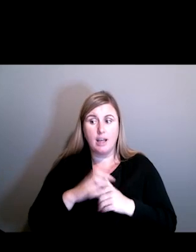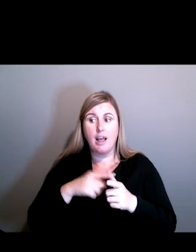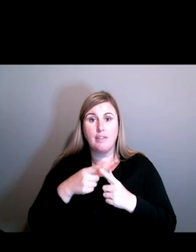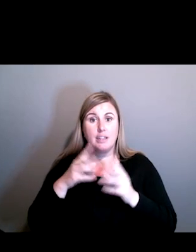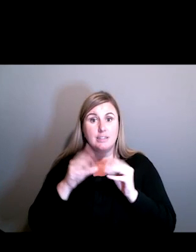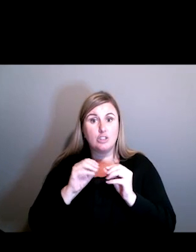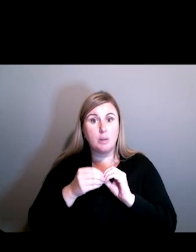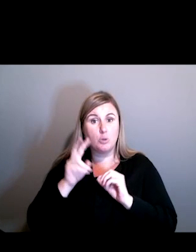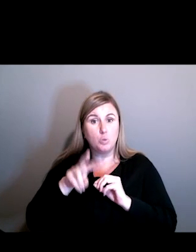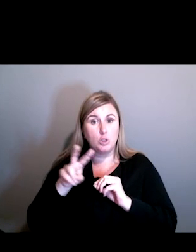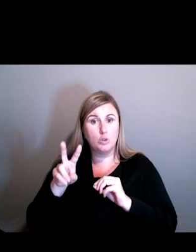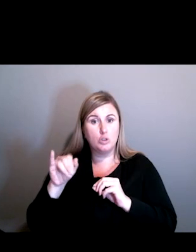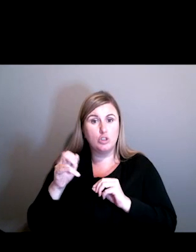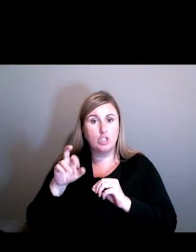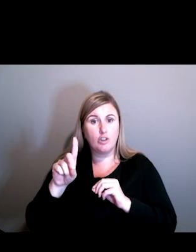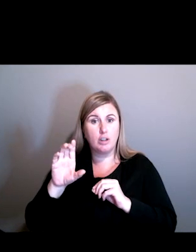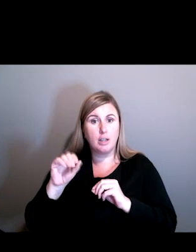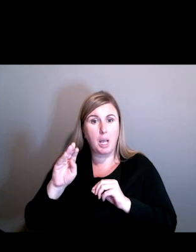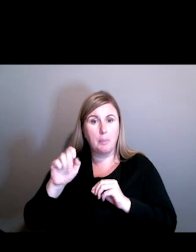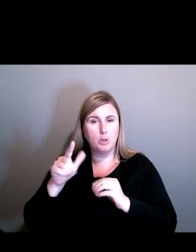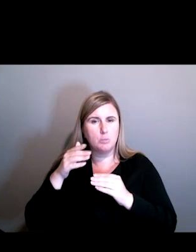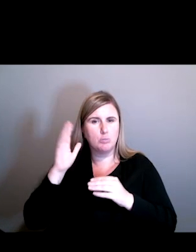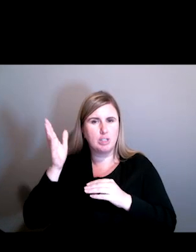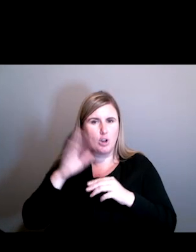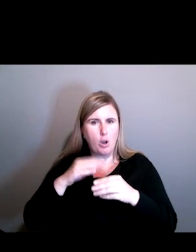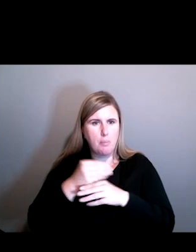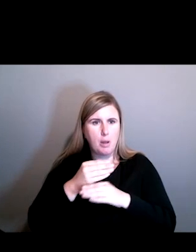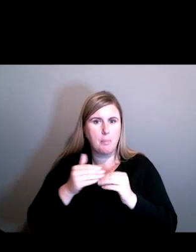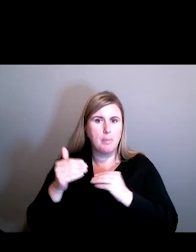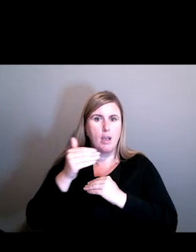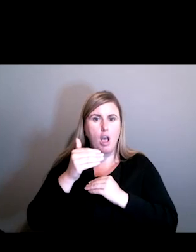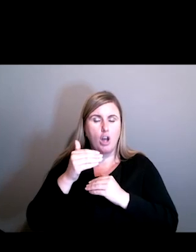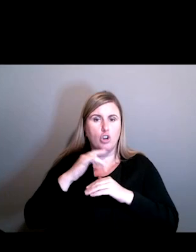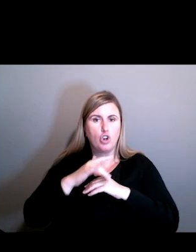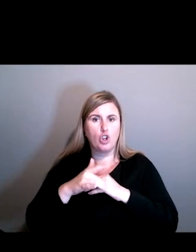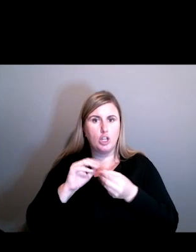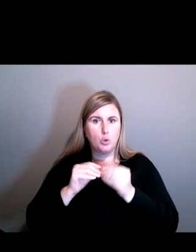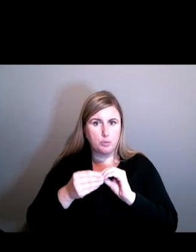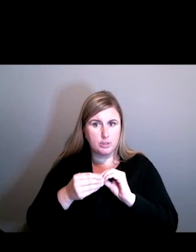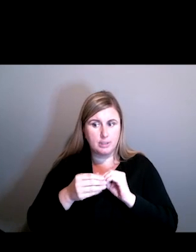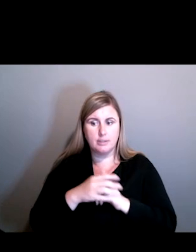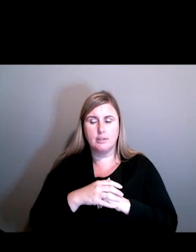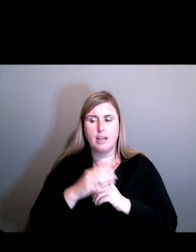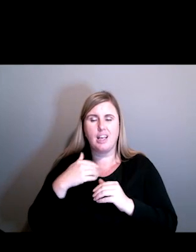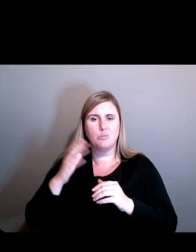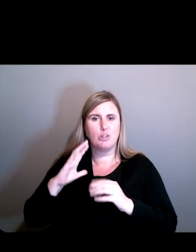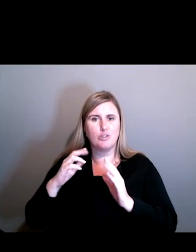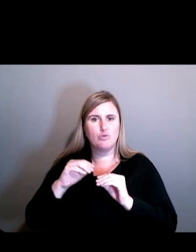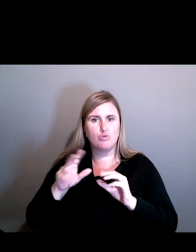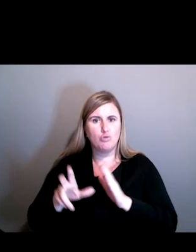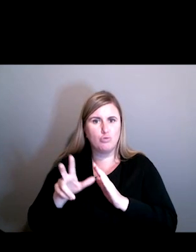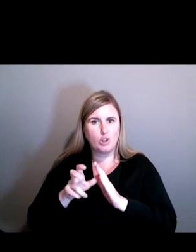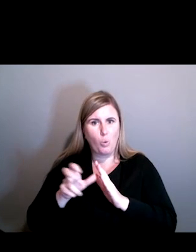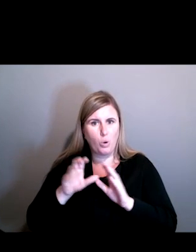to read. And then session 22, Jared Campbell is presenting on math beyond early numeracy. And he has